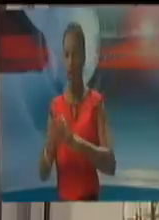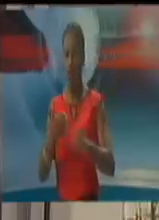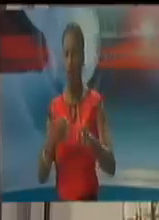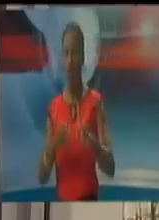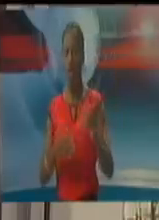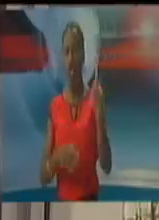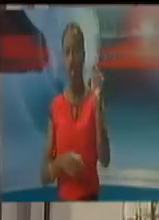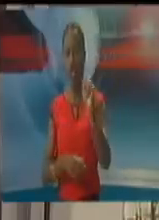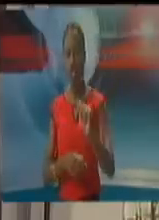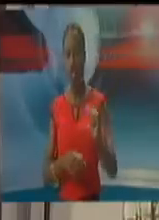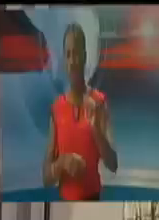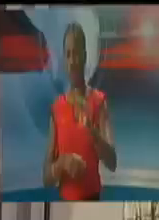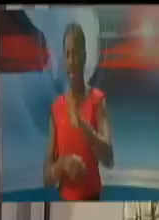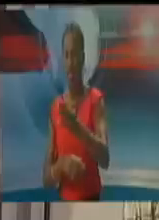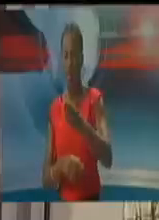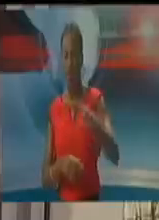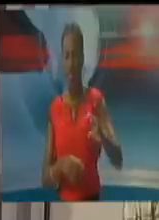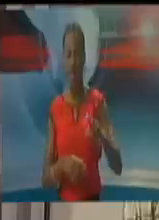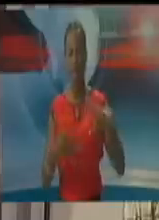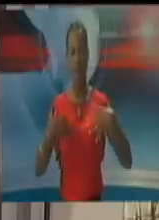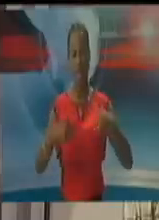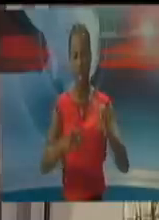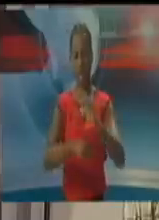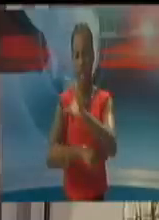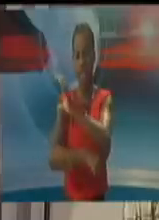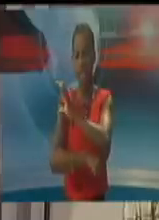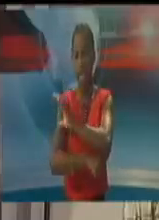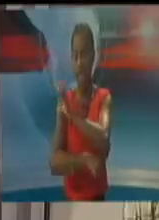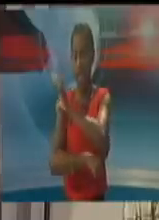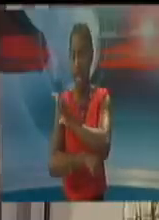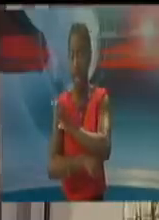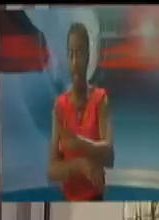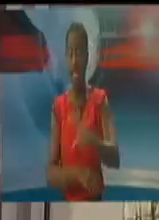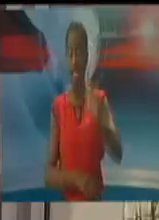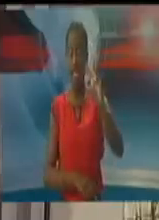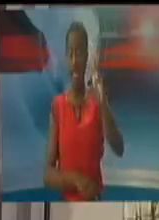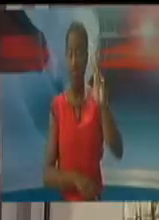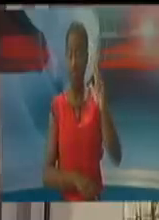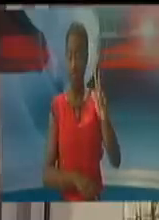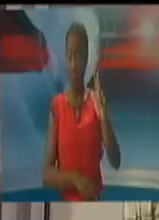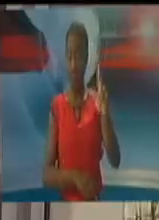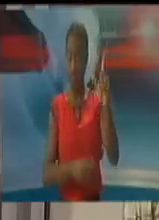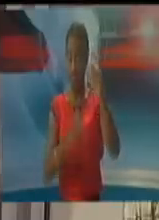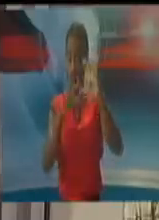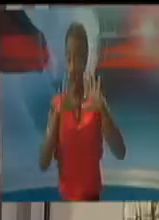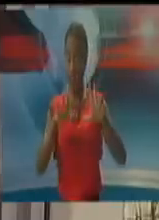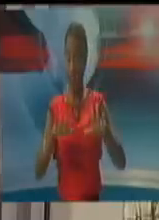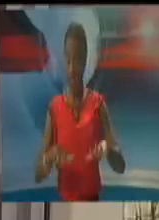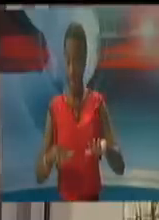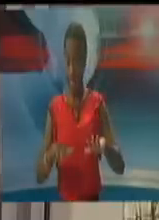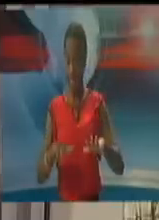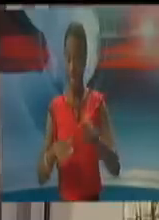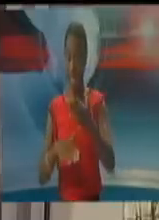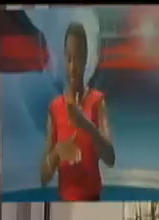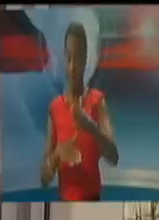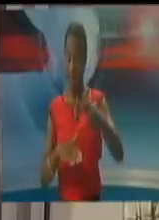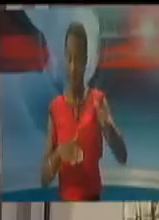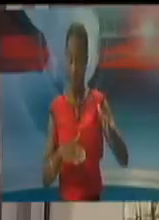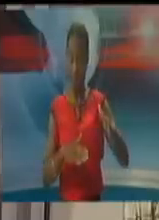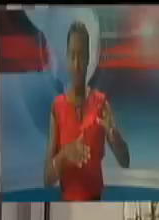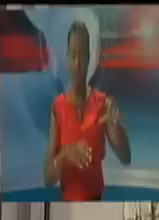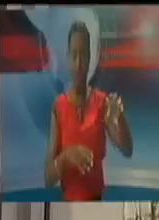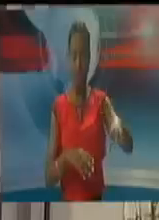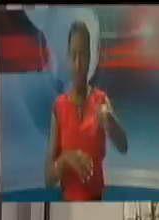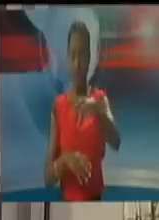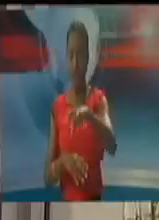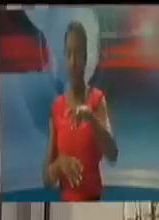at selected health centers. 63 of those tests under the surveillance program were